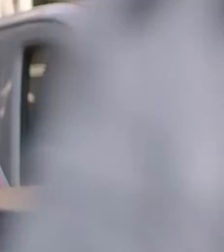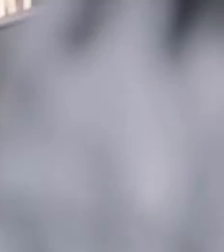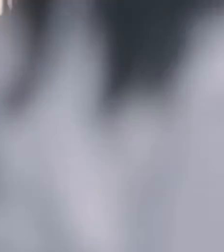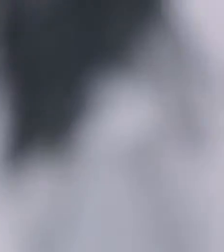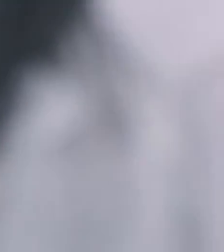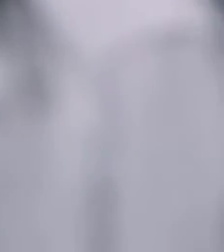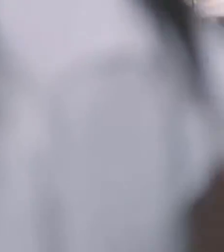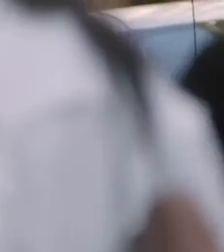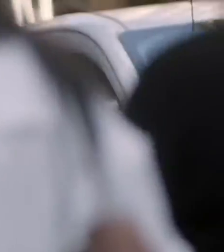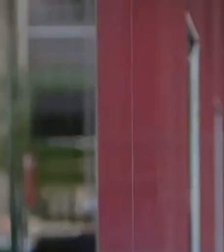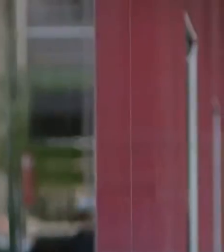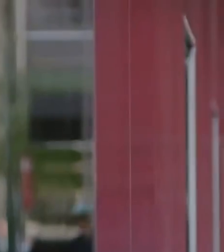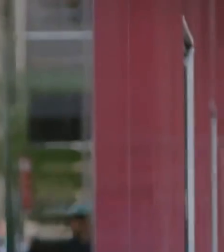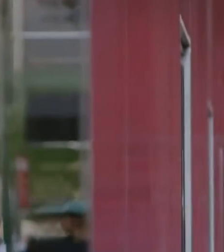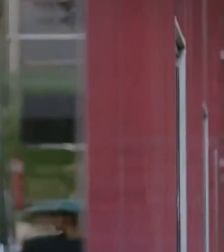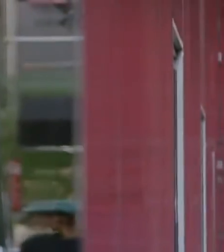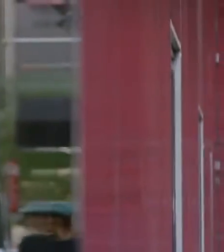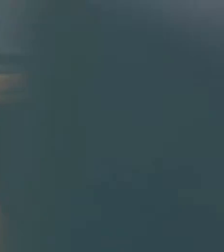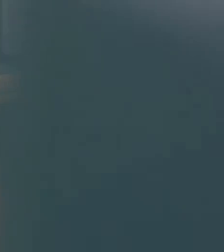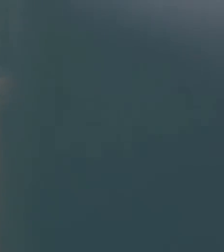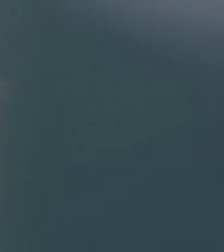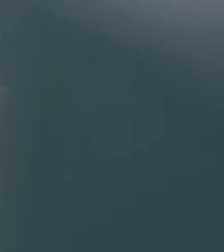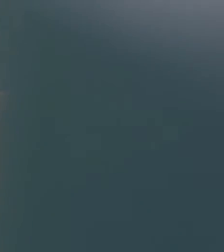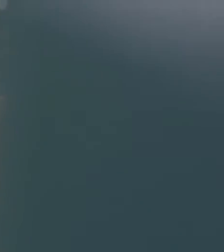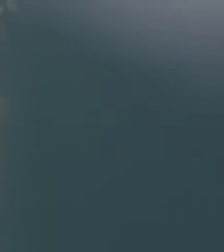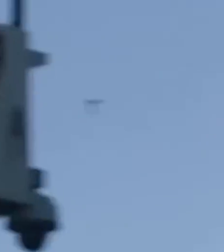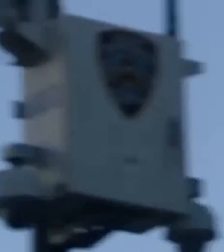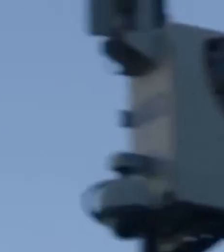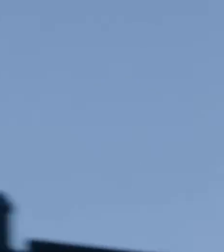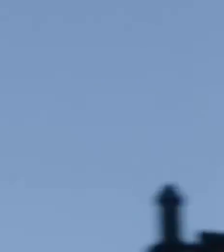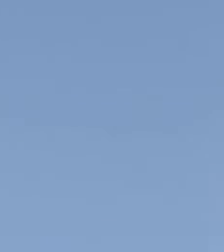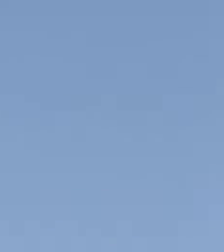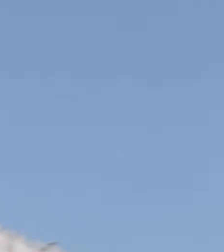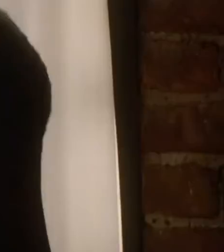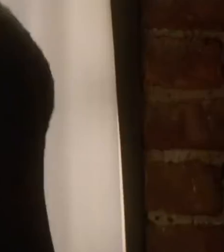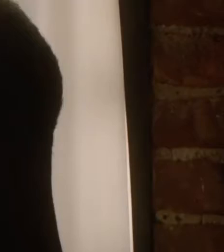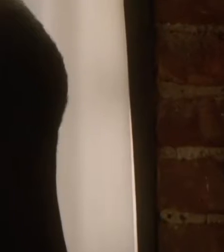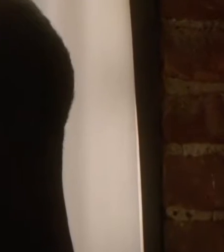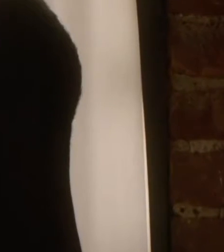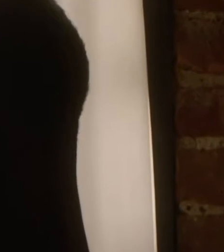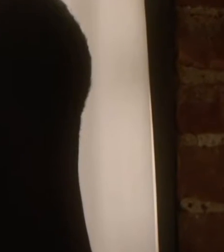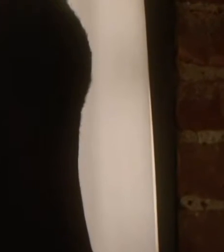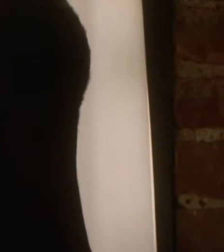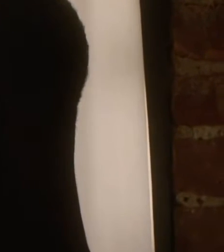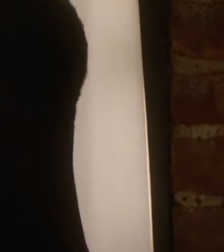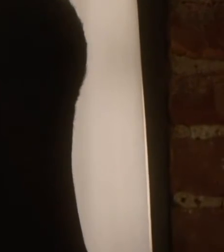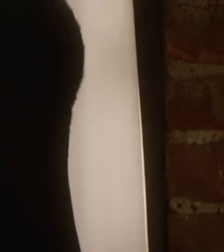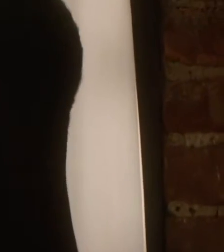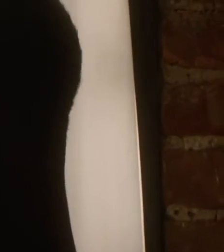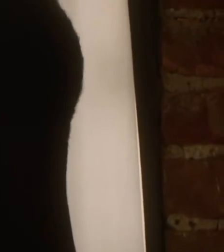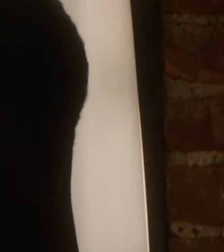aid, you can't start a business, you can't work, you feel like you're a prisoner.